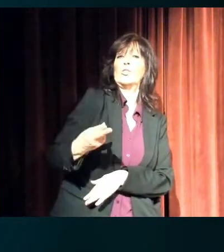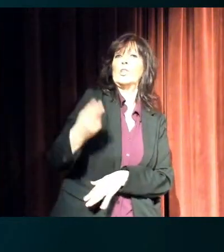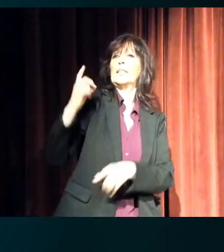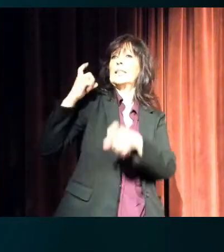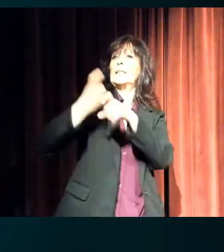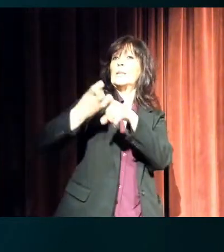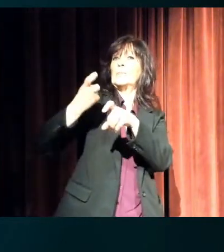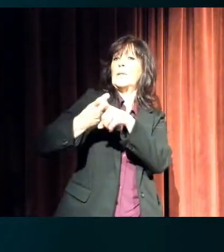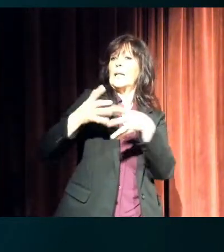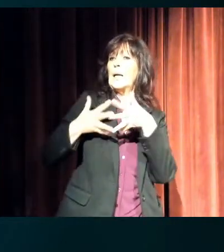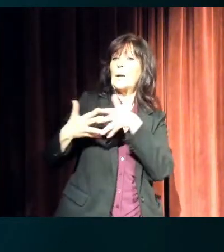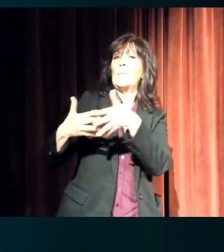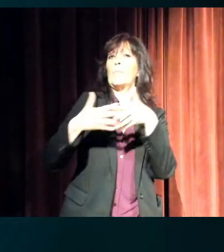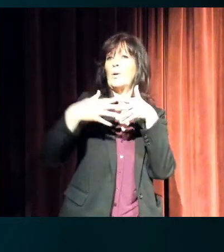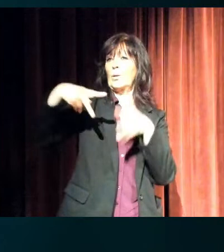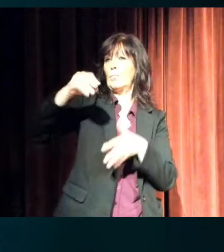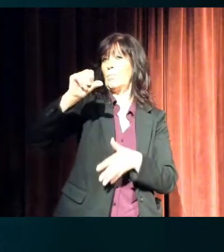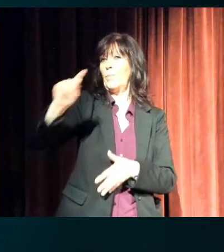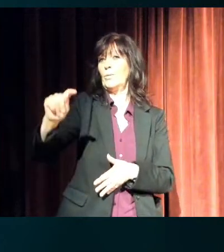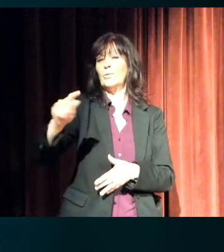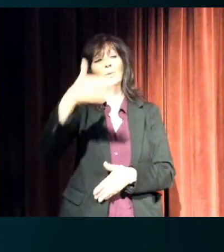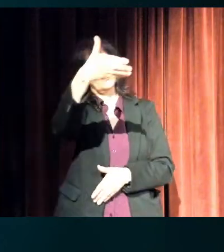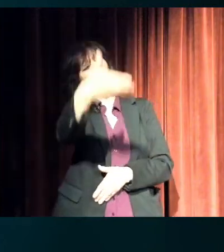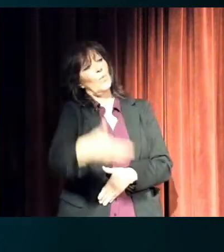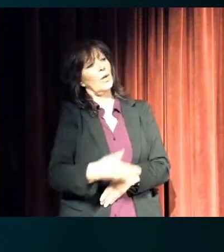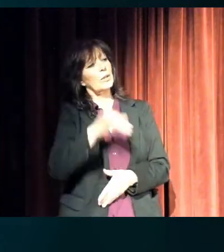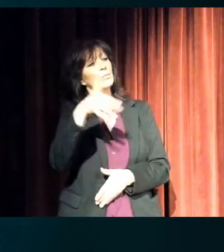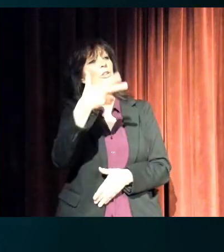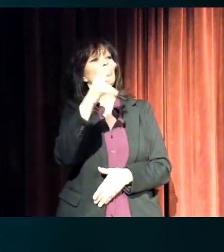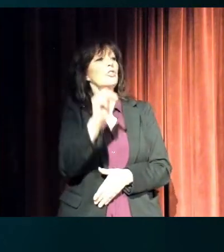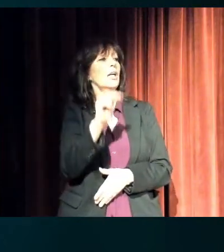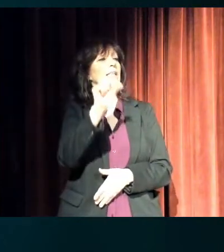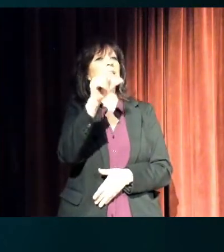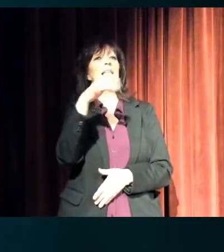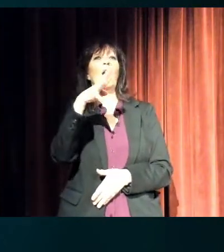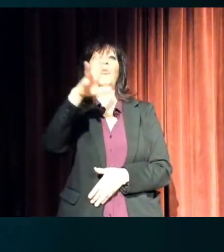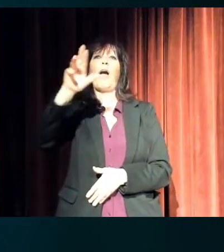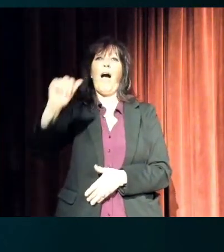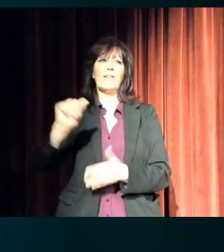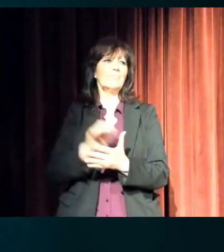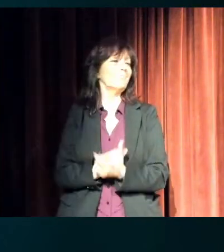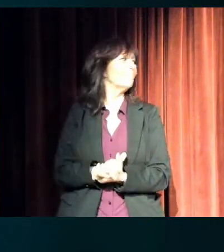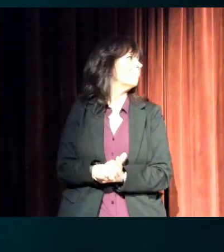Hispanic American post. Please welcome John Sanabria.